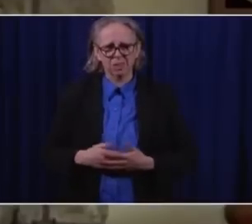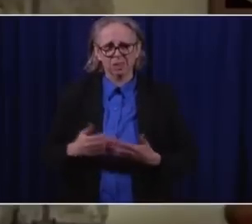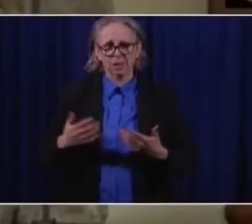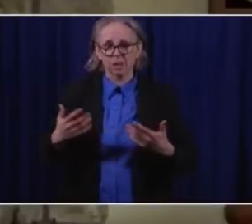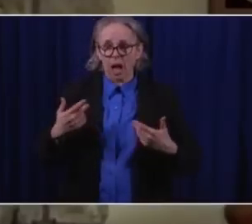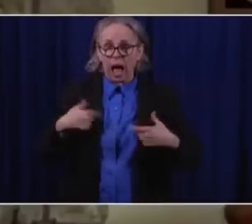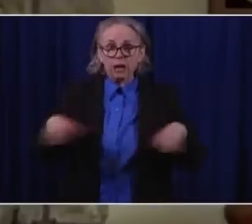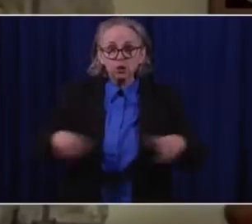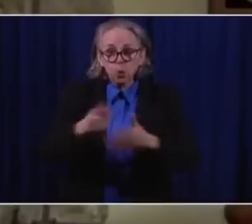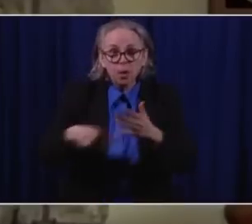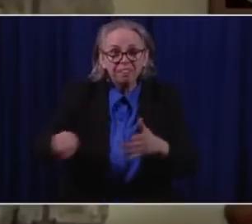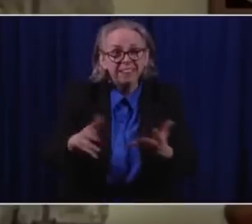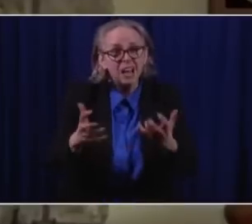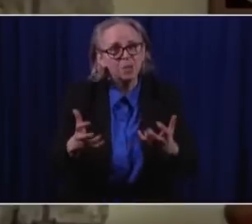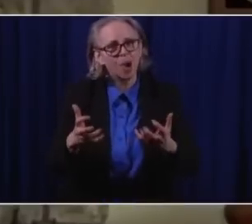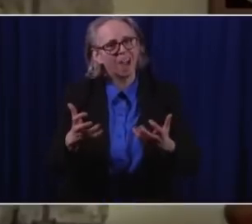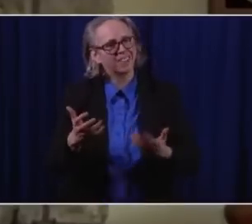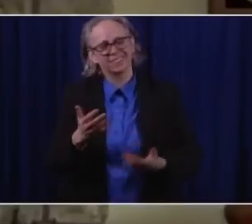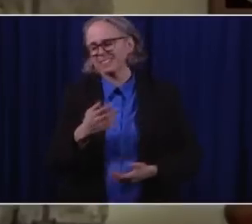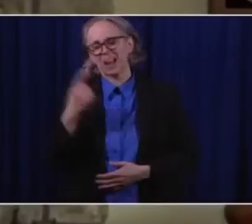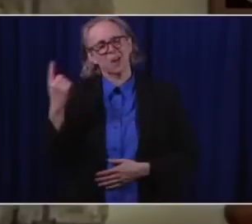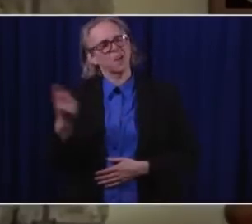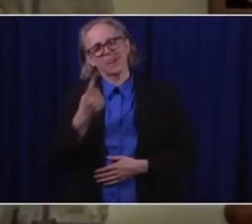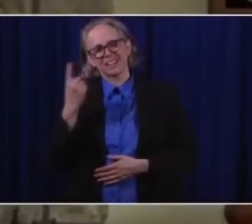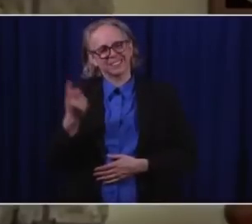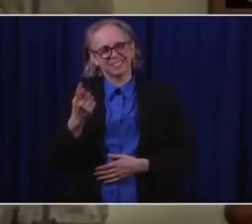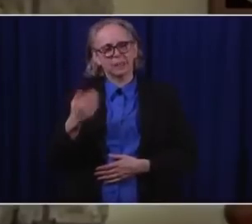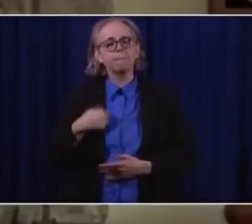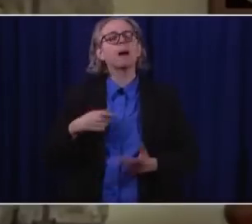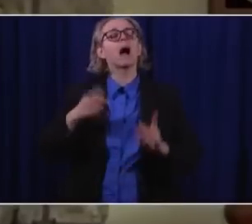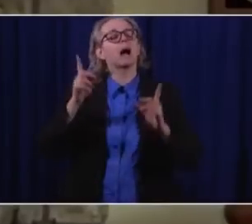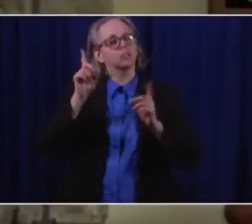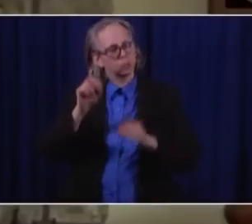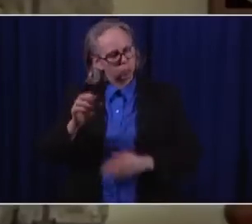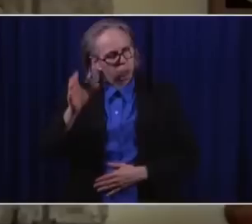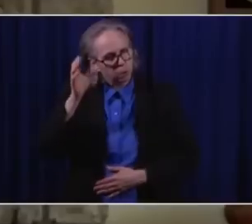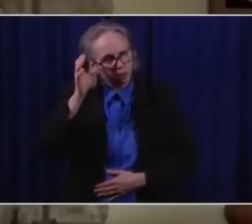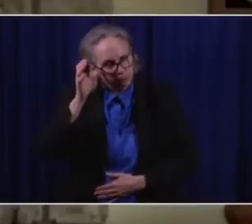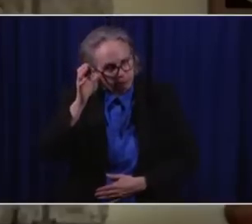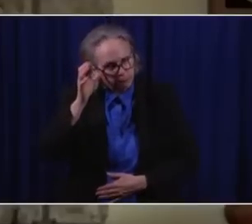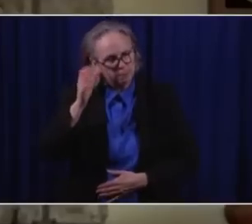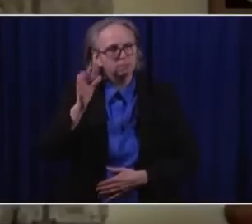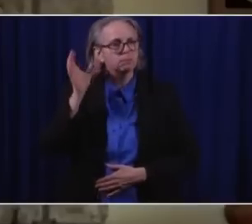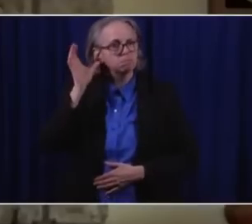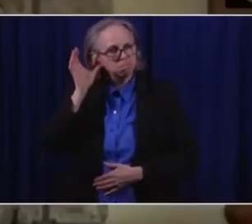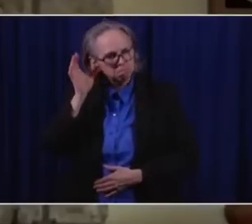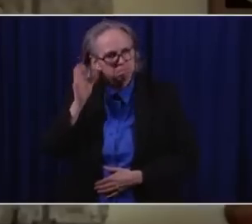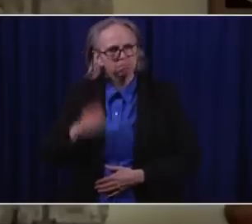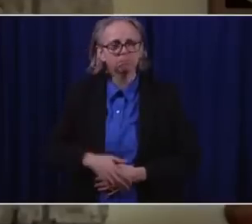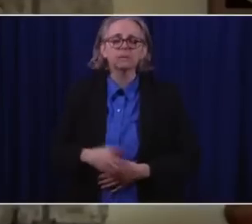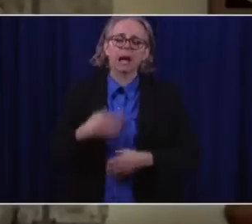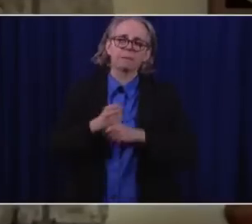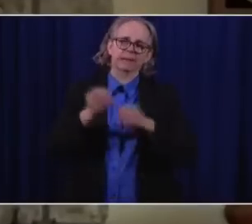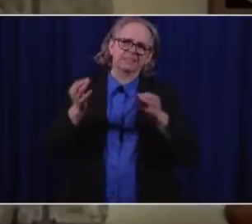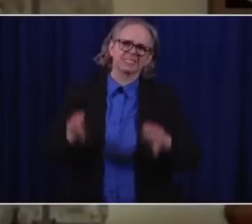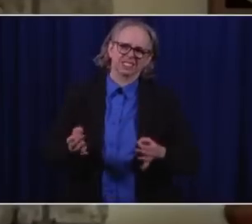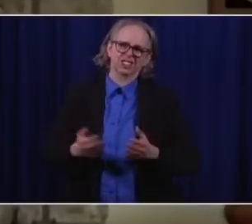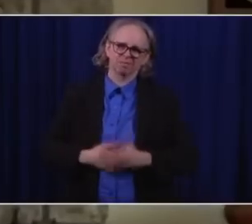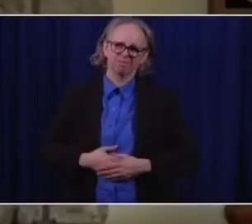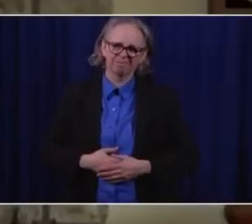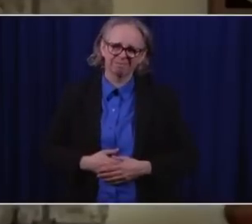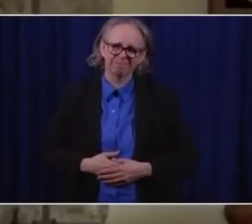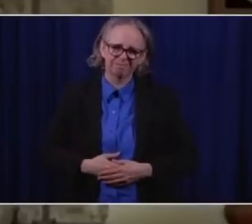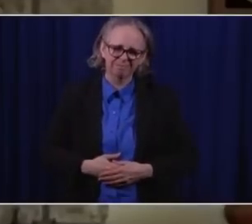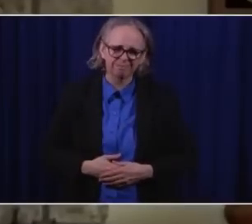I try to do. What I try to do is listen and then make the best decision, and that's what I did in that case. I